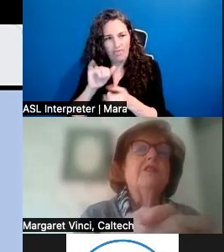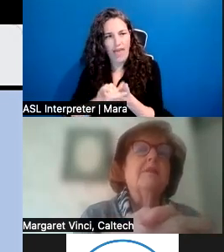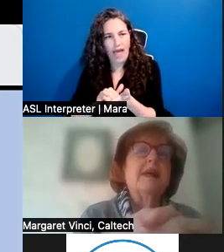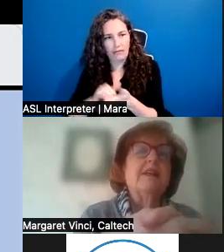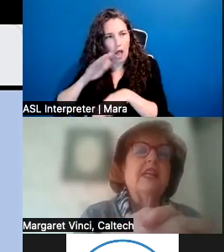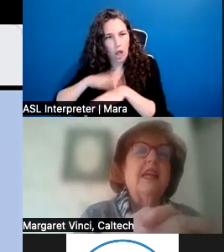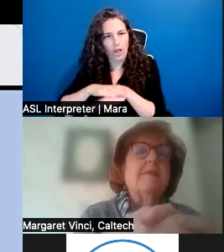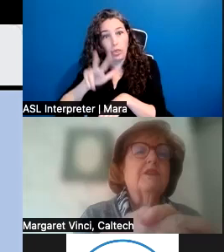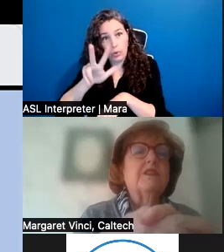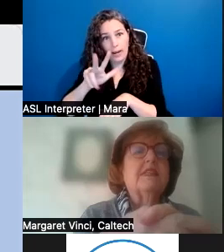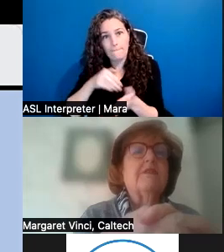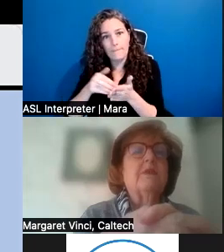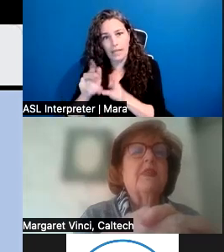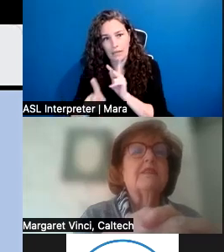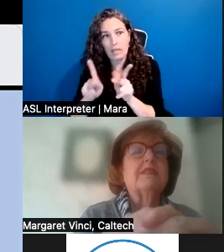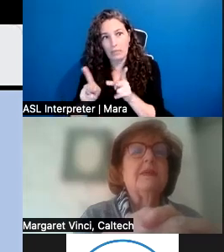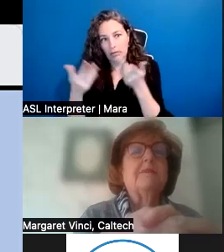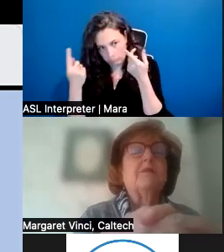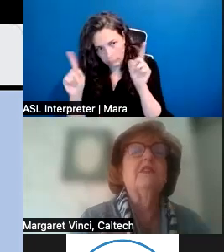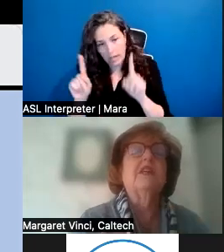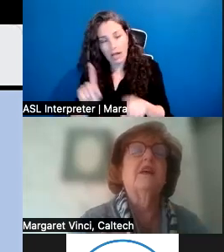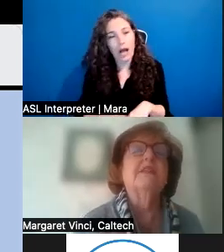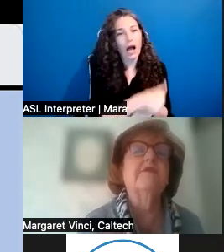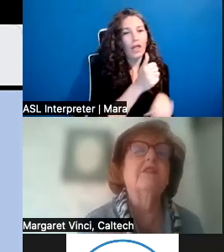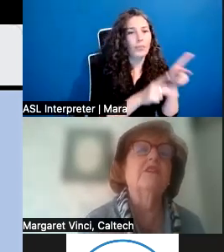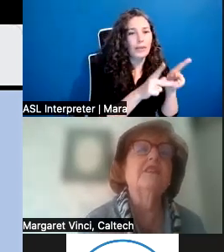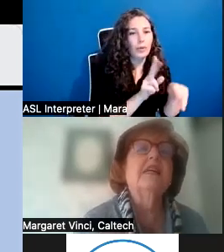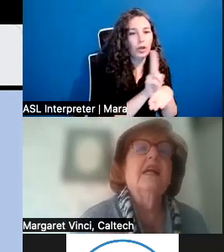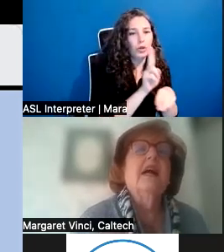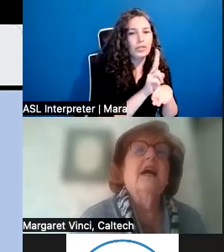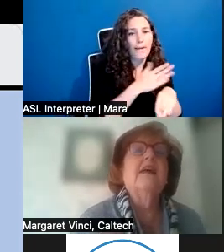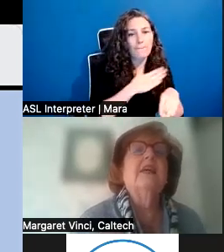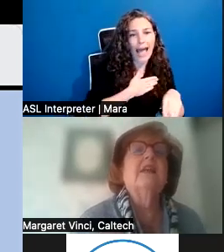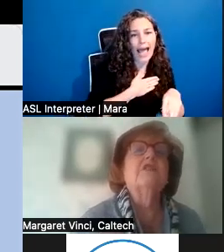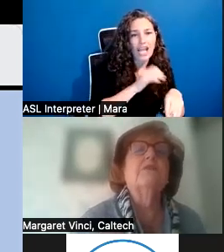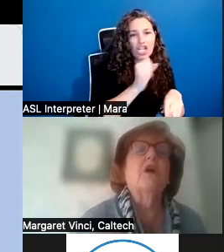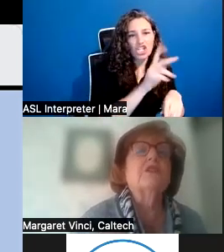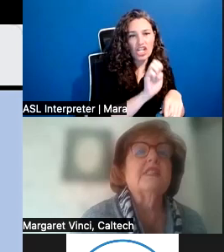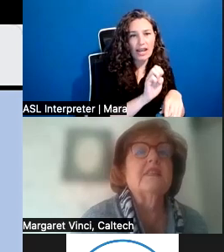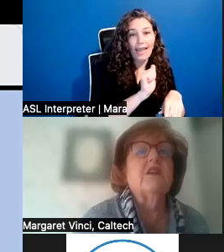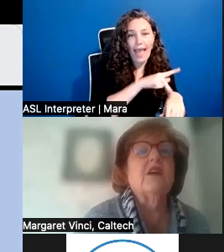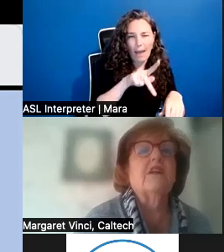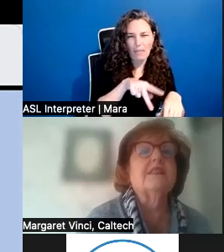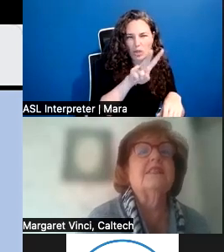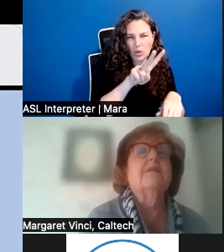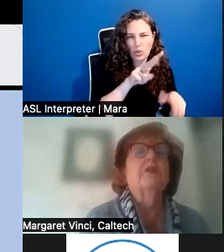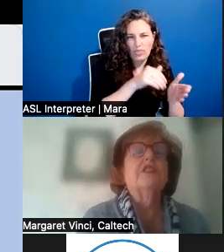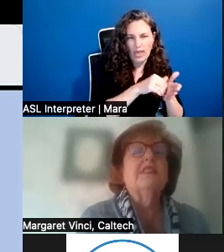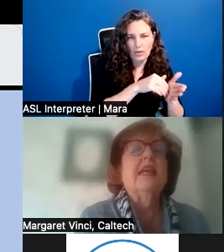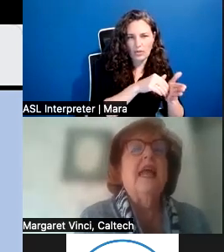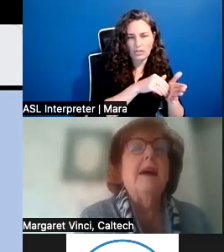People using the MyShake app, 271,000 people received alerts. And then alerts were also sent on our